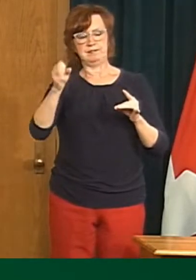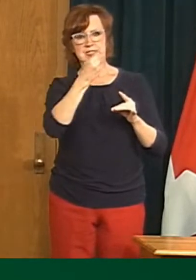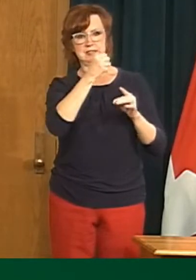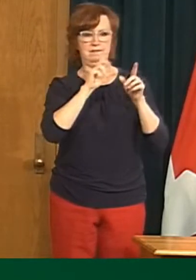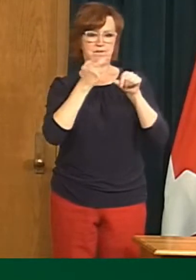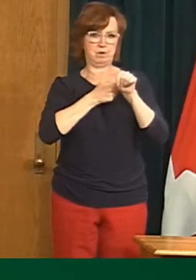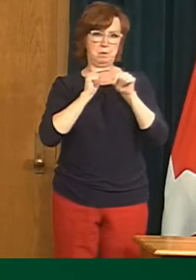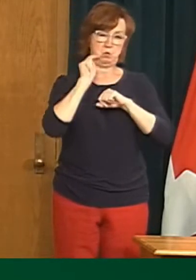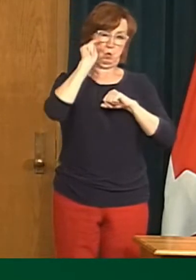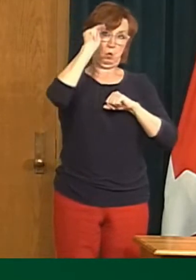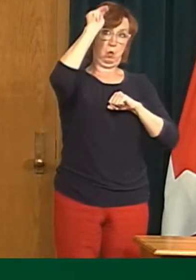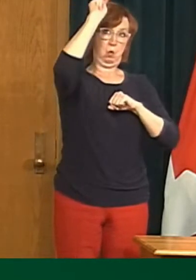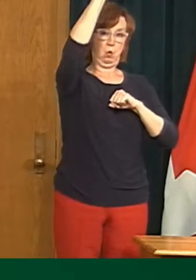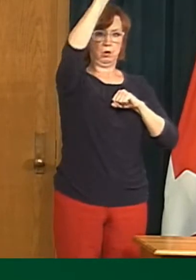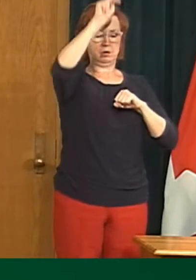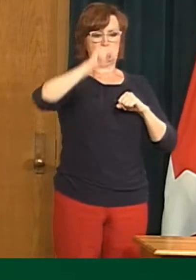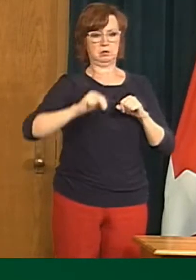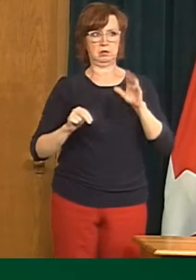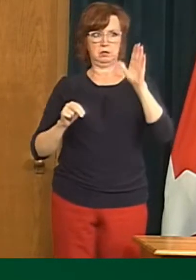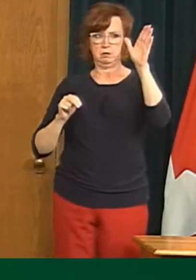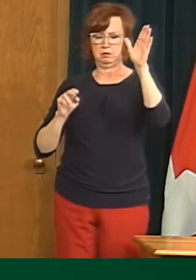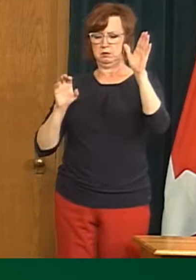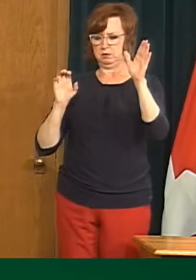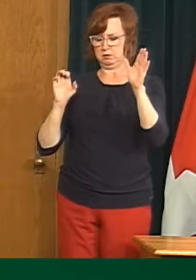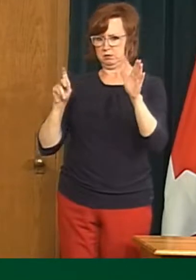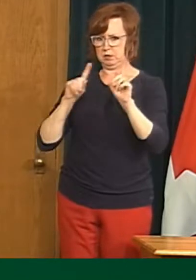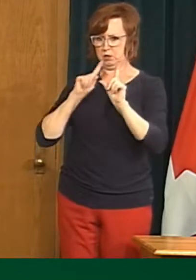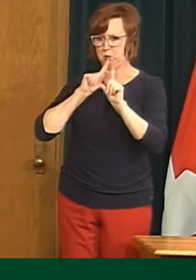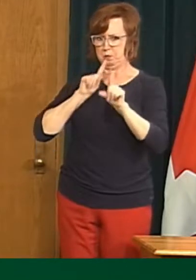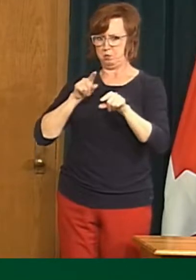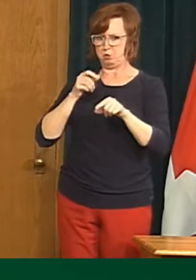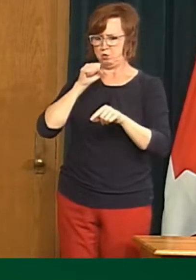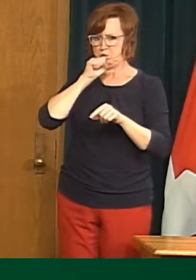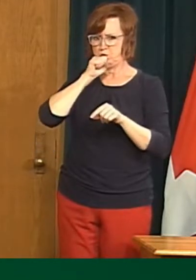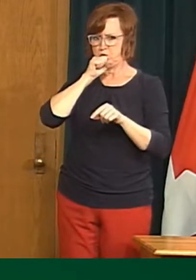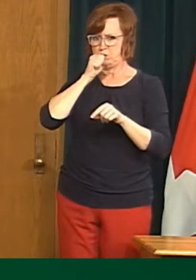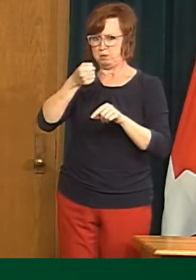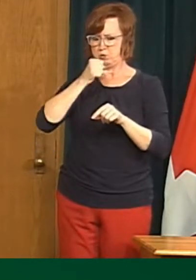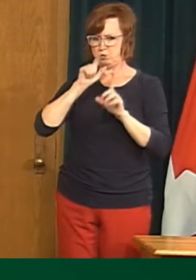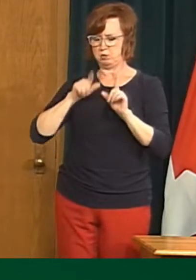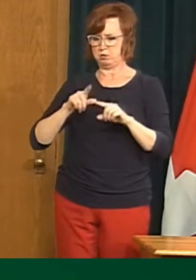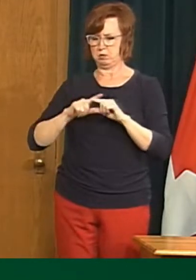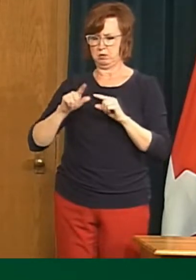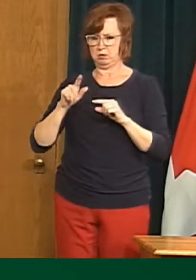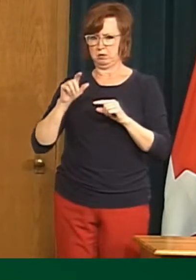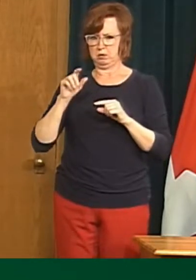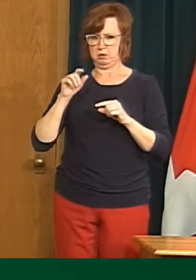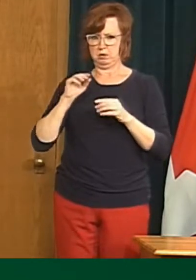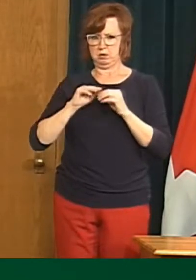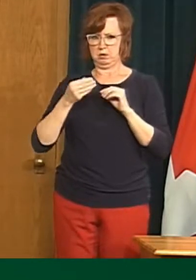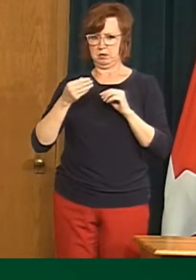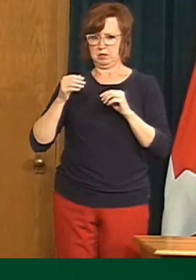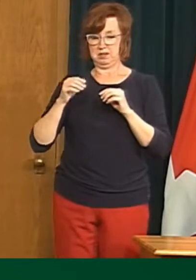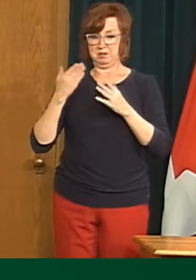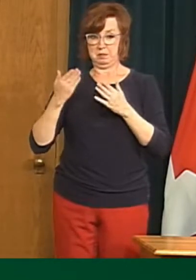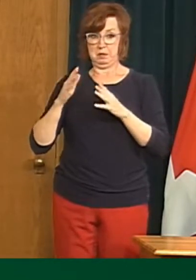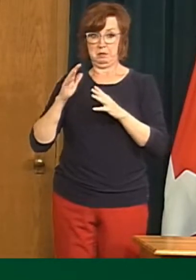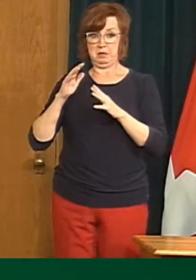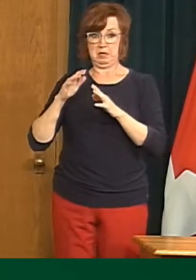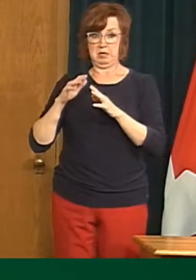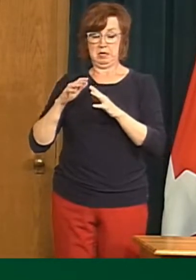north. Okay, so maybe is the possible 9th